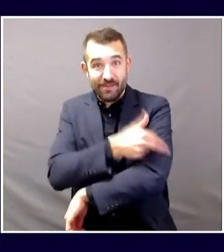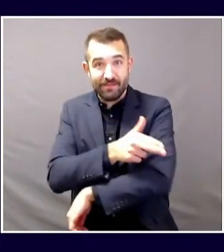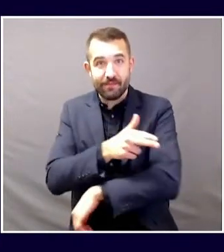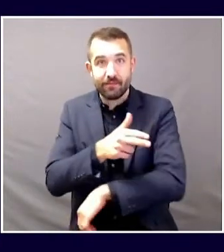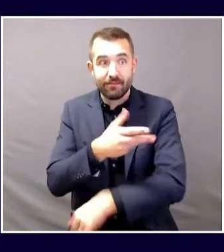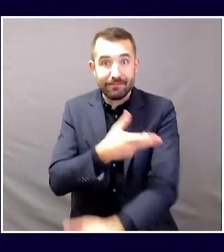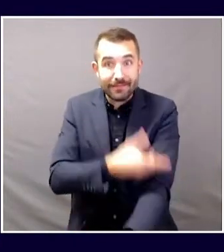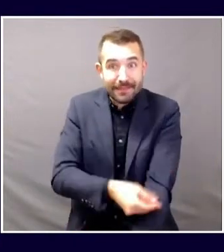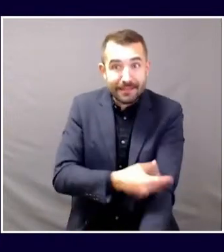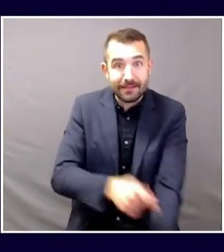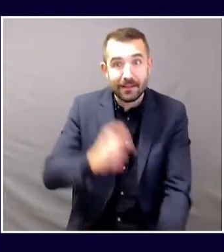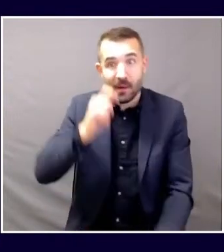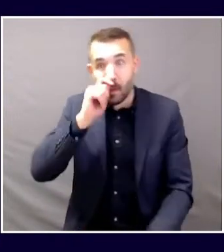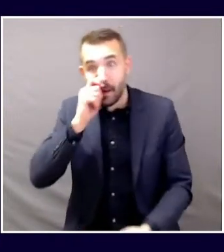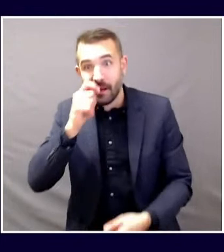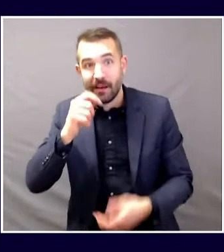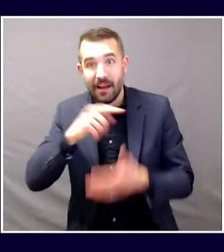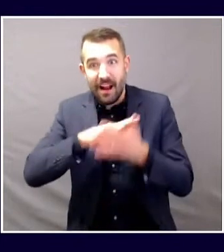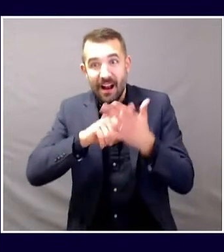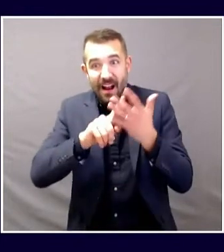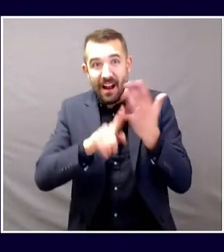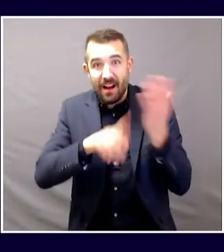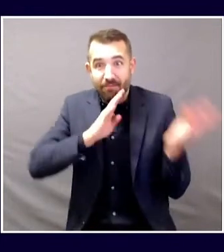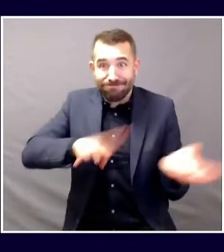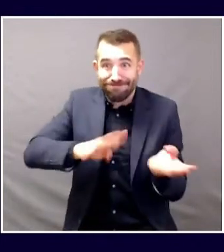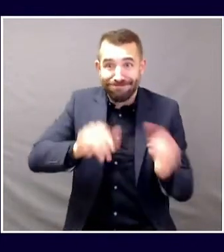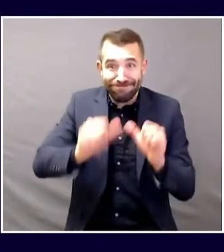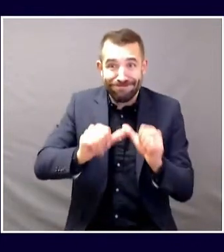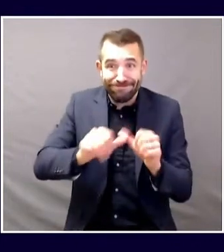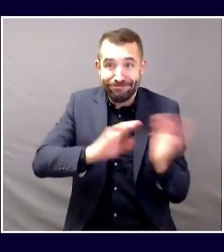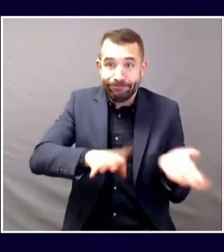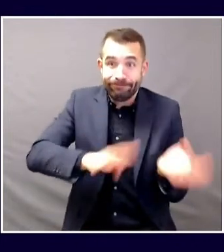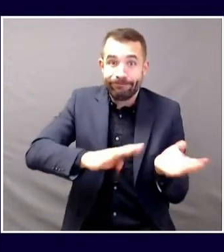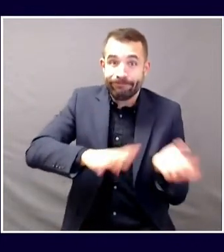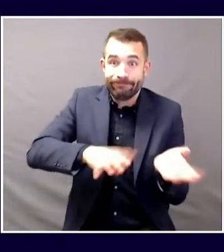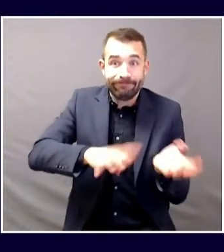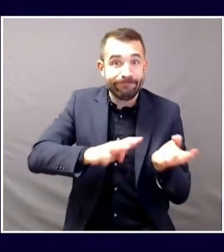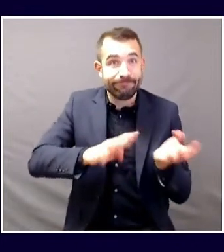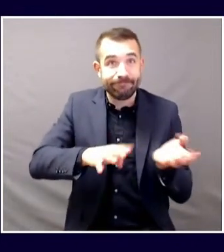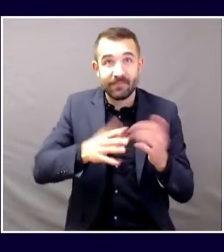of which strains our ability to do case investigations